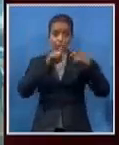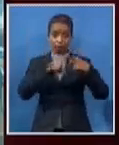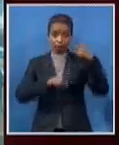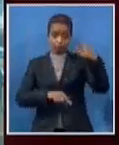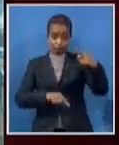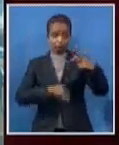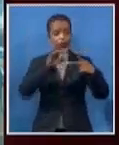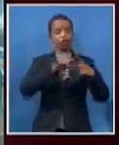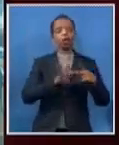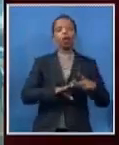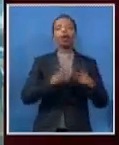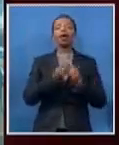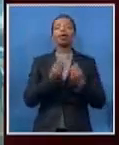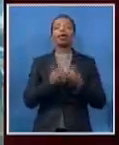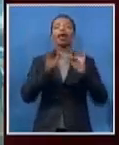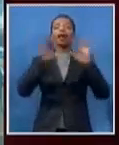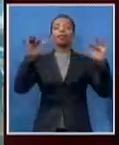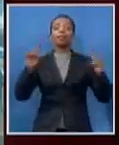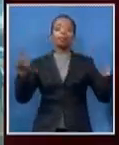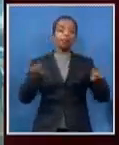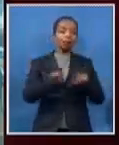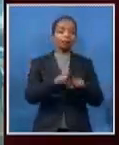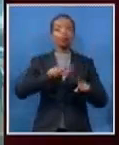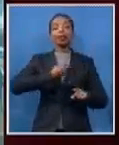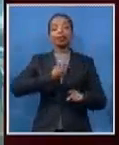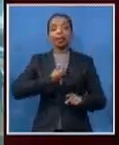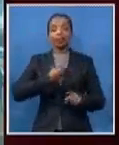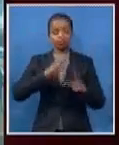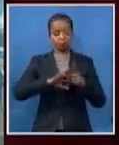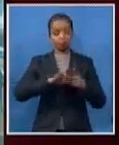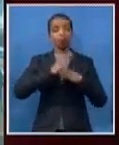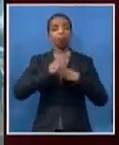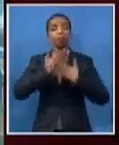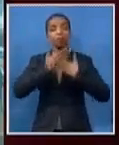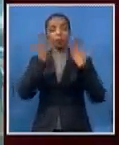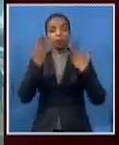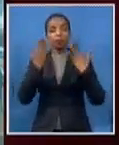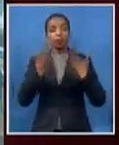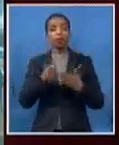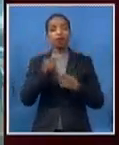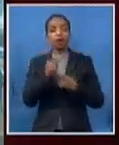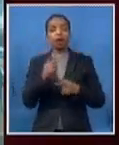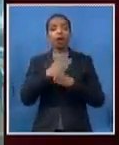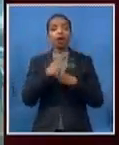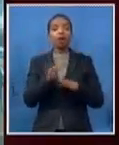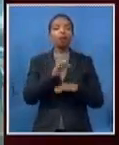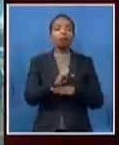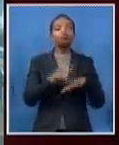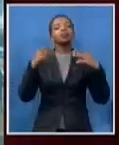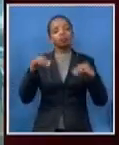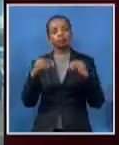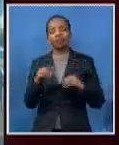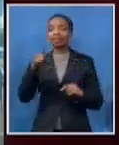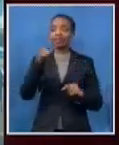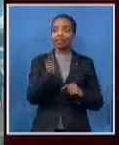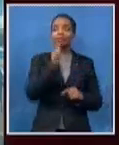young unemployed South Africans to be entrepreneurs. This is completely unrealistic. These are young people who've